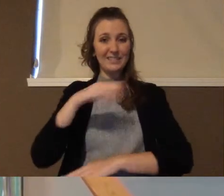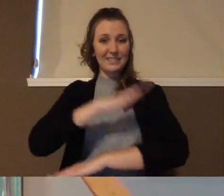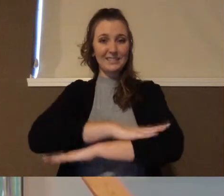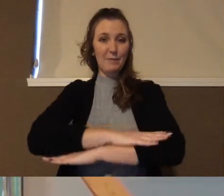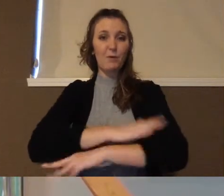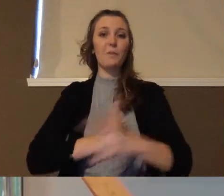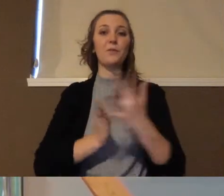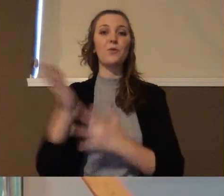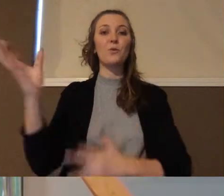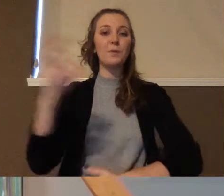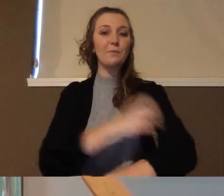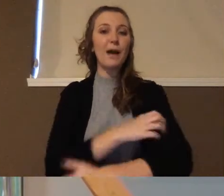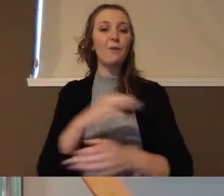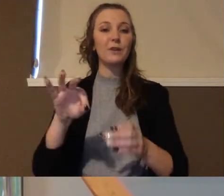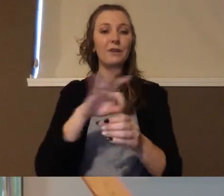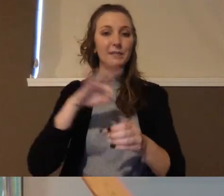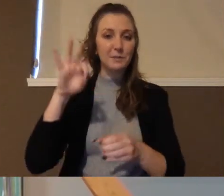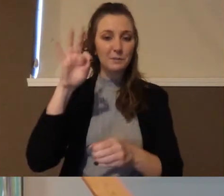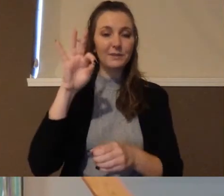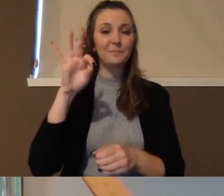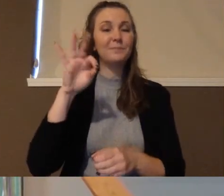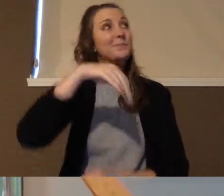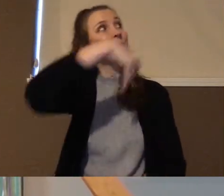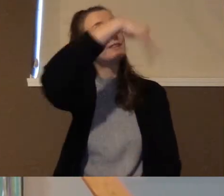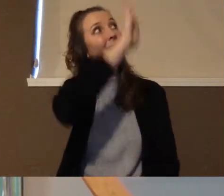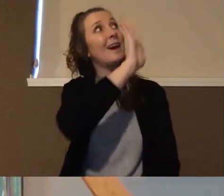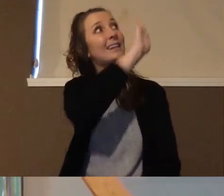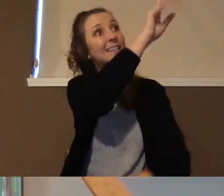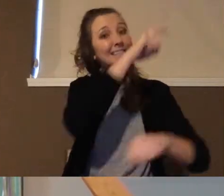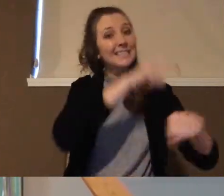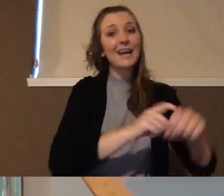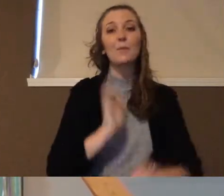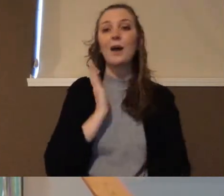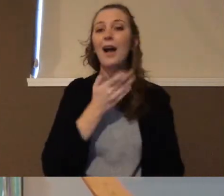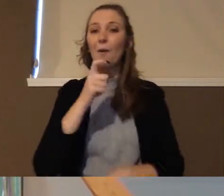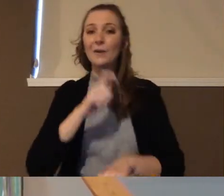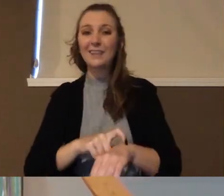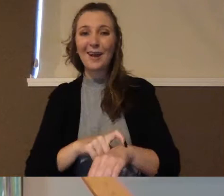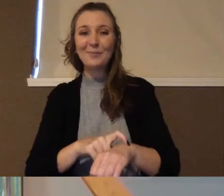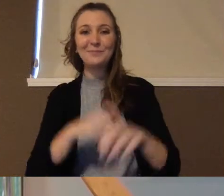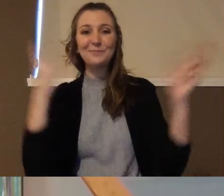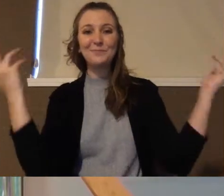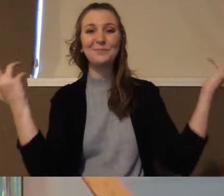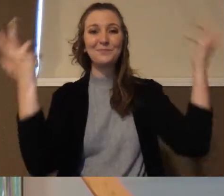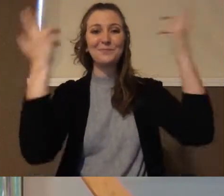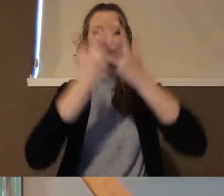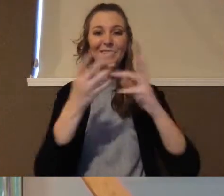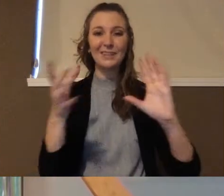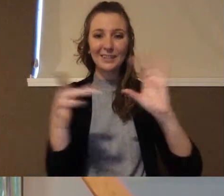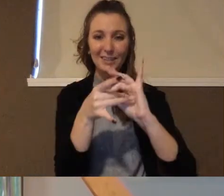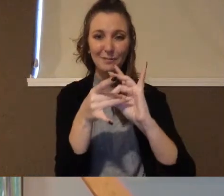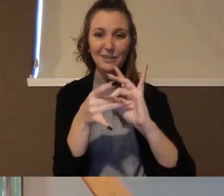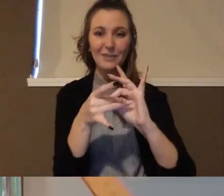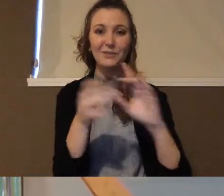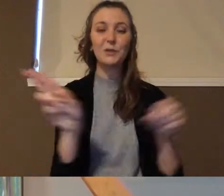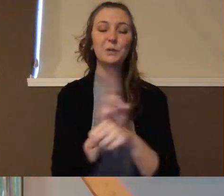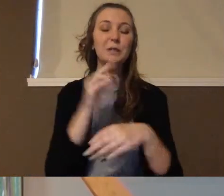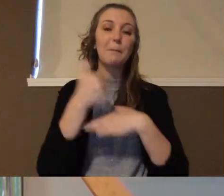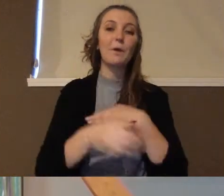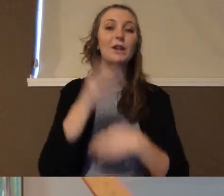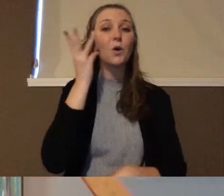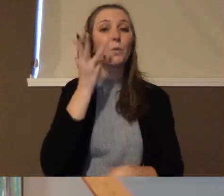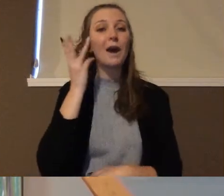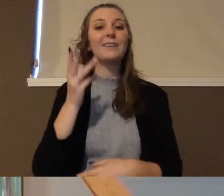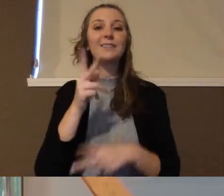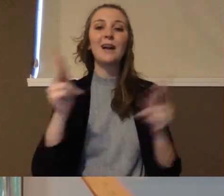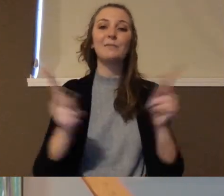through the power of the Spirit, God's time and our time come together in bread and wine, a place